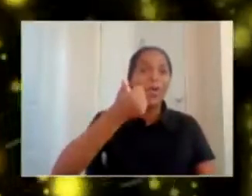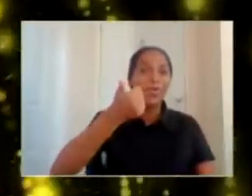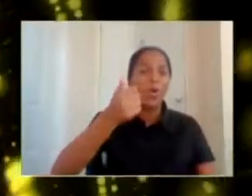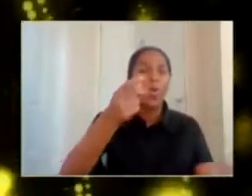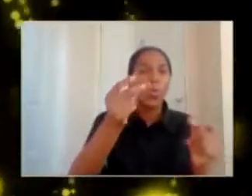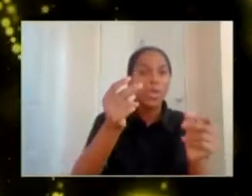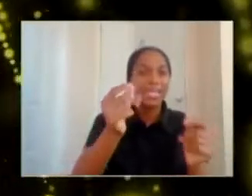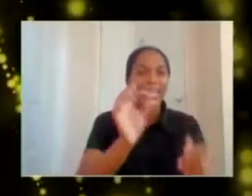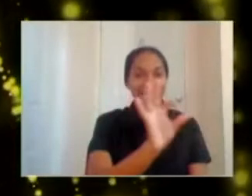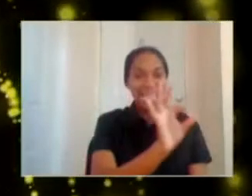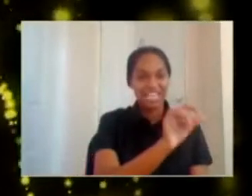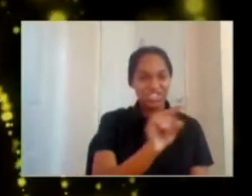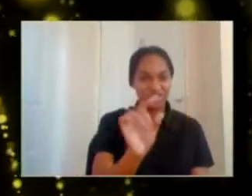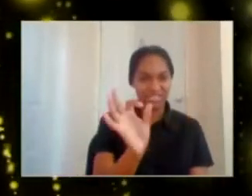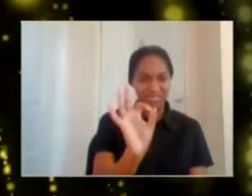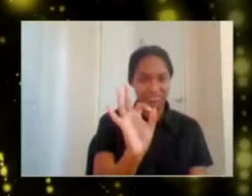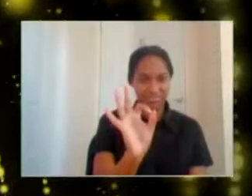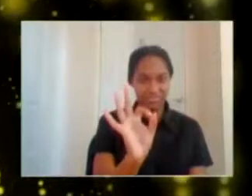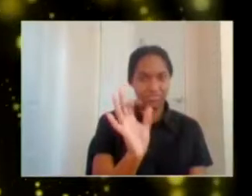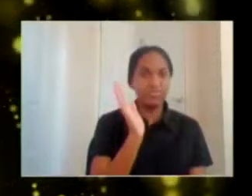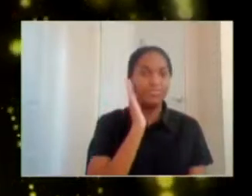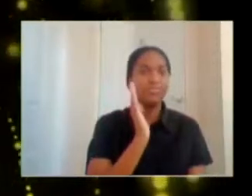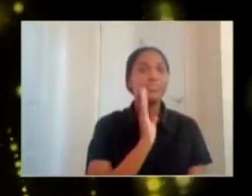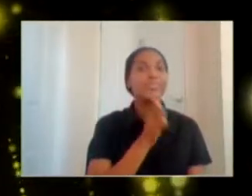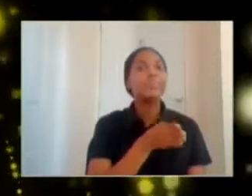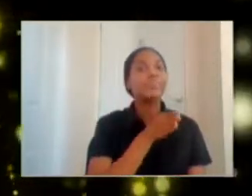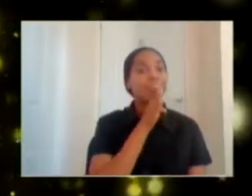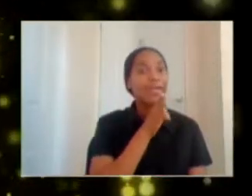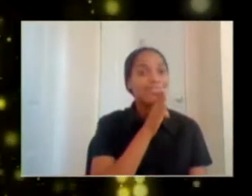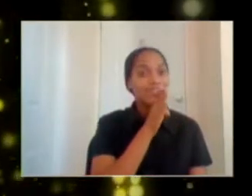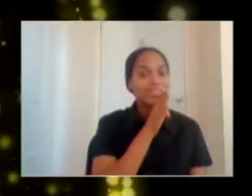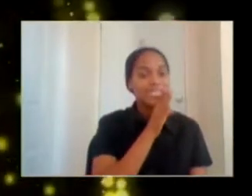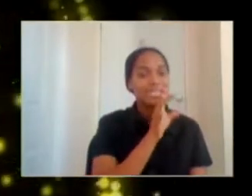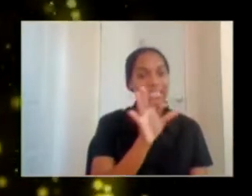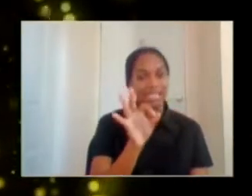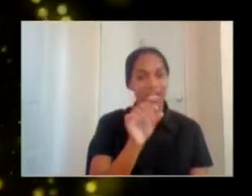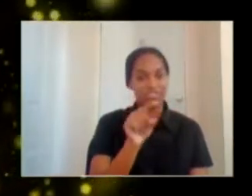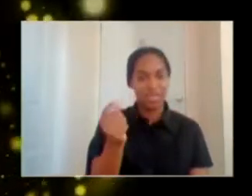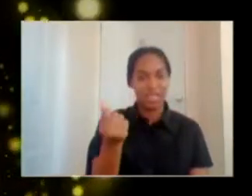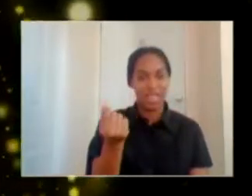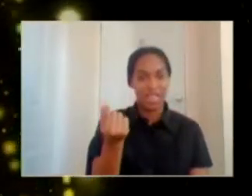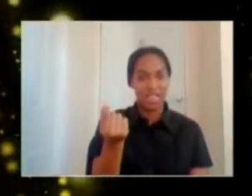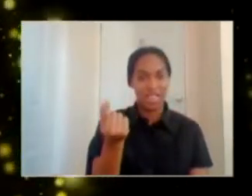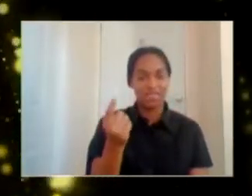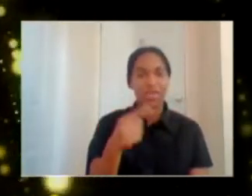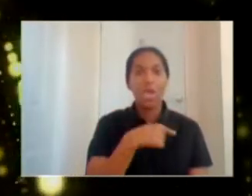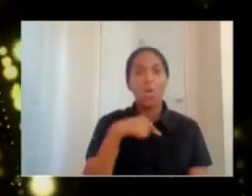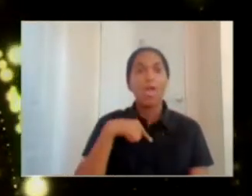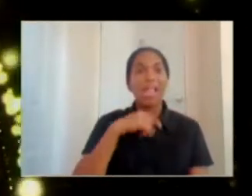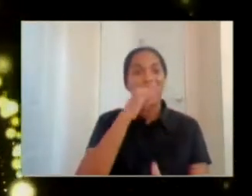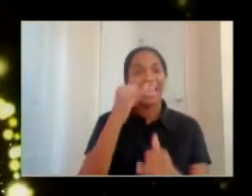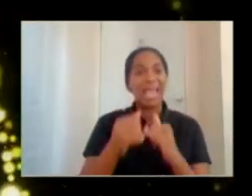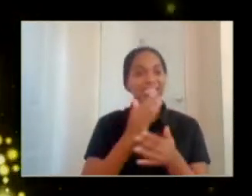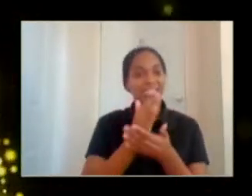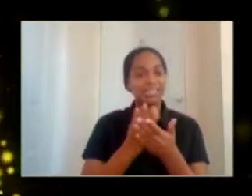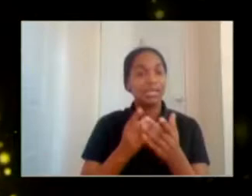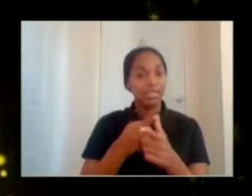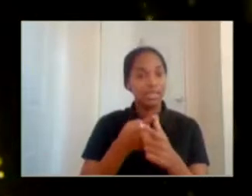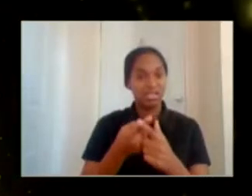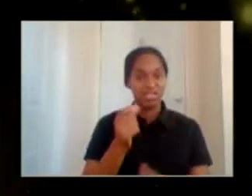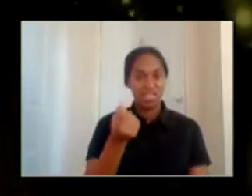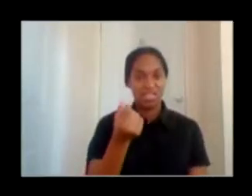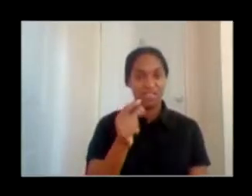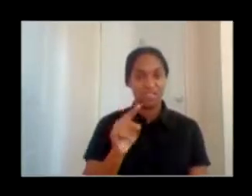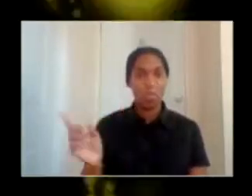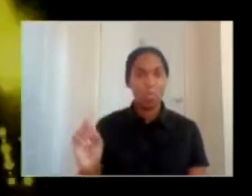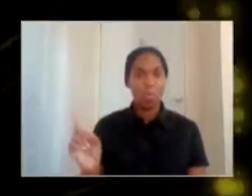to 9 o'clock will be breakfast. 9 to 11 will be our last session. And then from 11 to 1, we